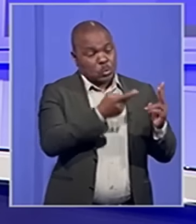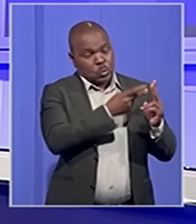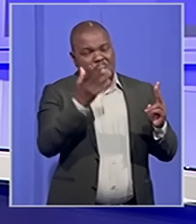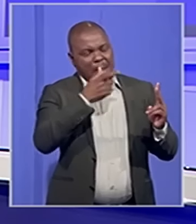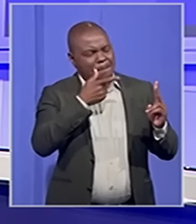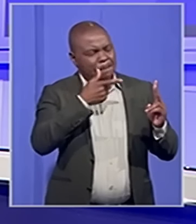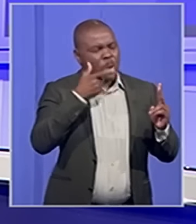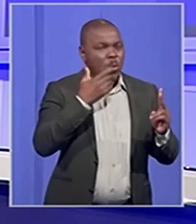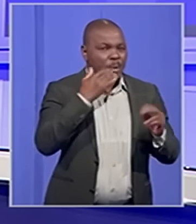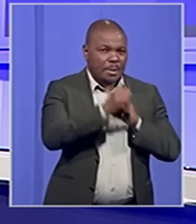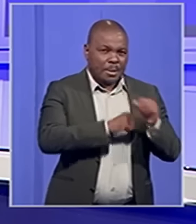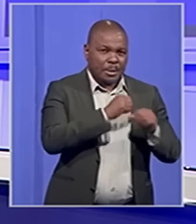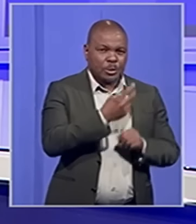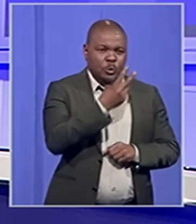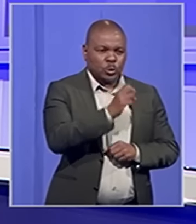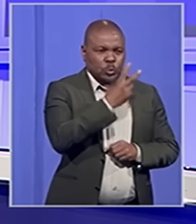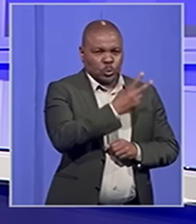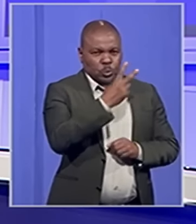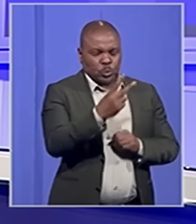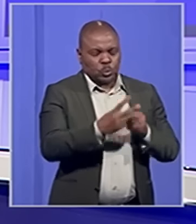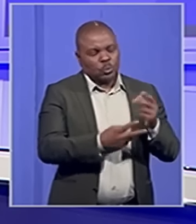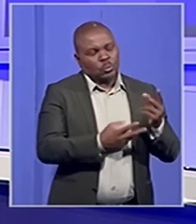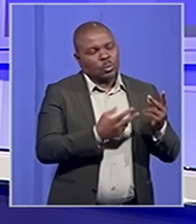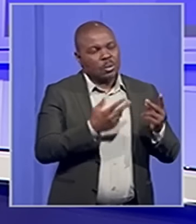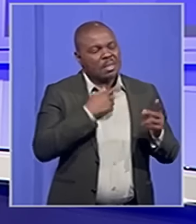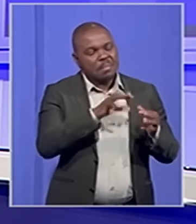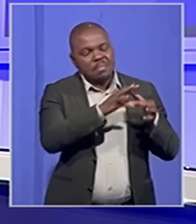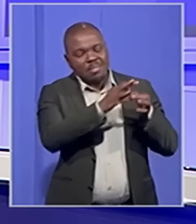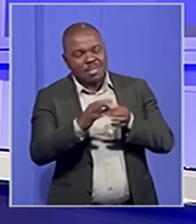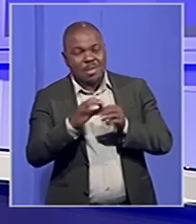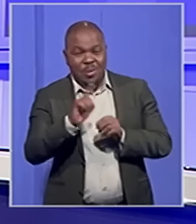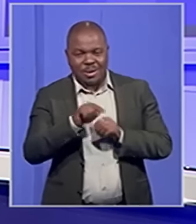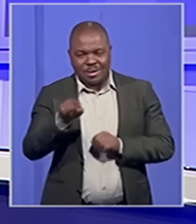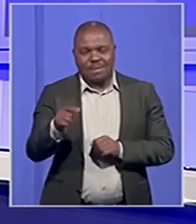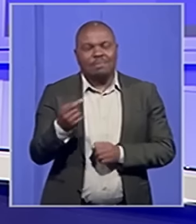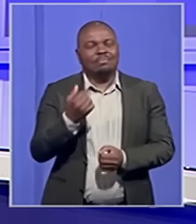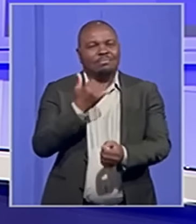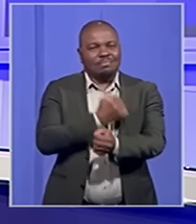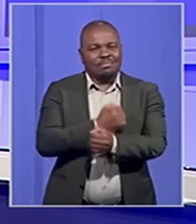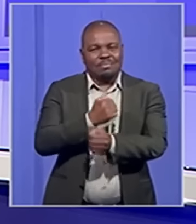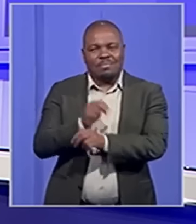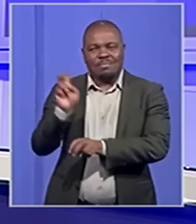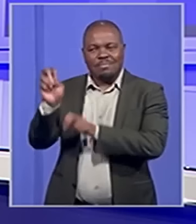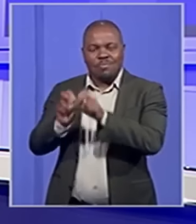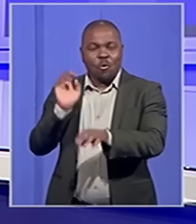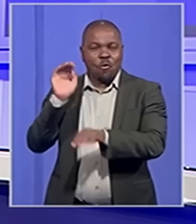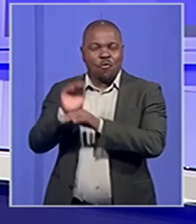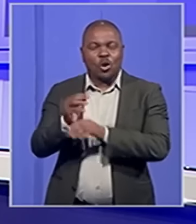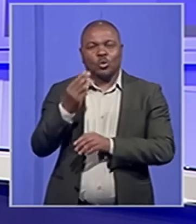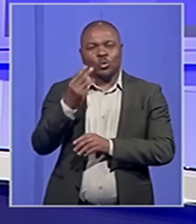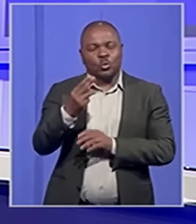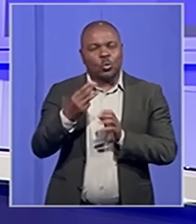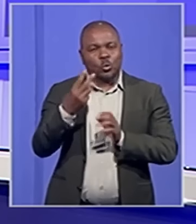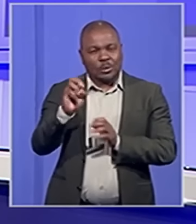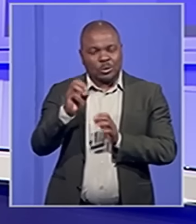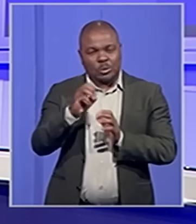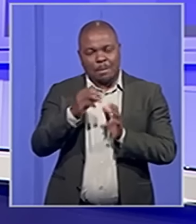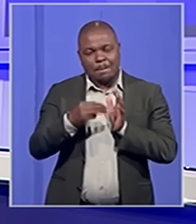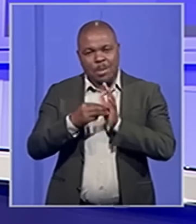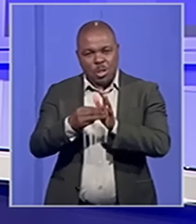wa 2022 e amana le go utswa ga diokobatši tša boleng bja dimilione tše 200 kantorong ya di-Hawks go la Port Shepstone